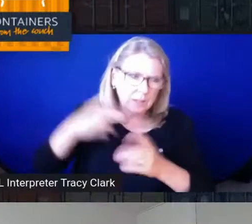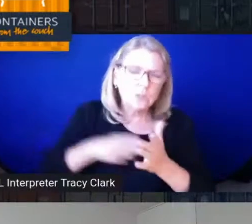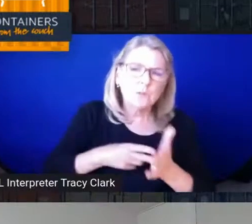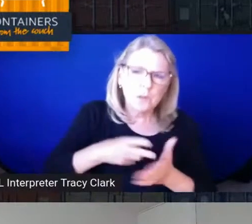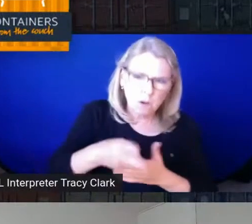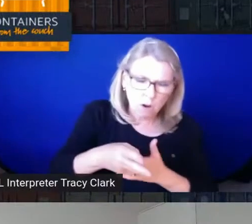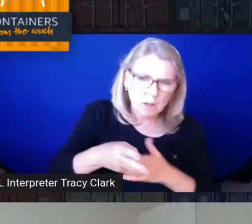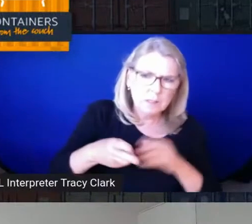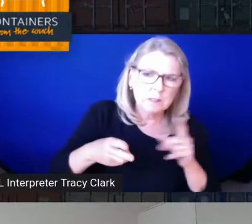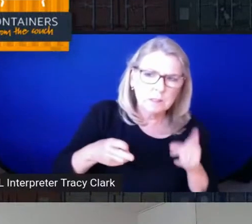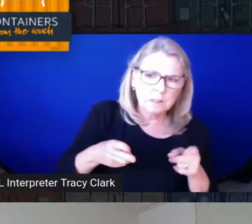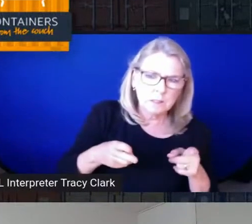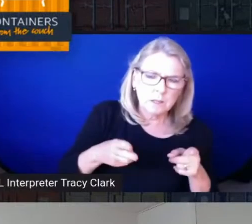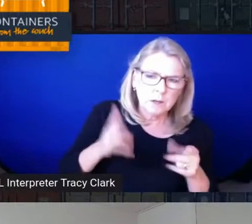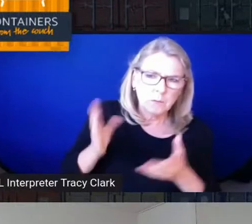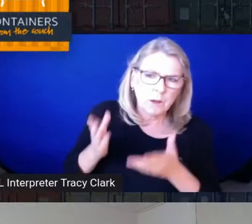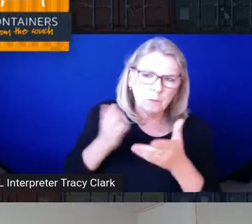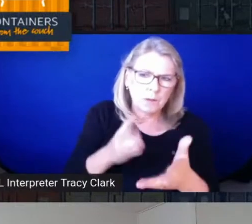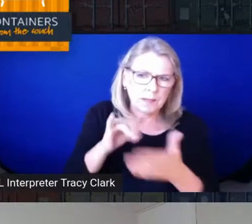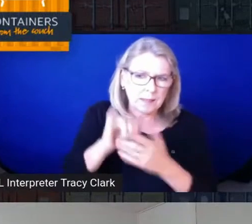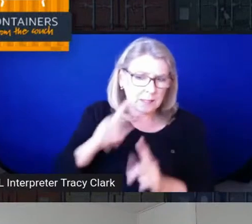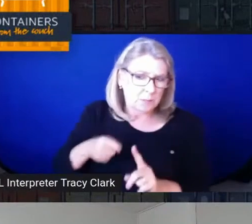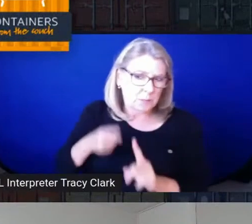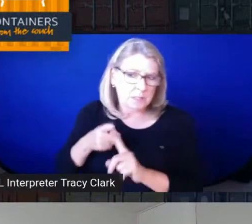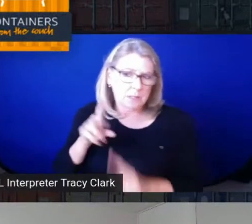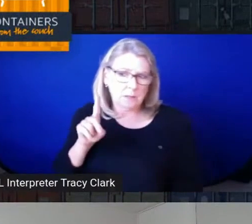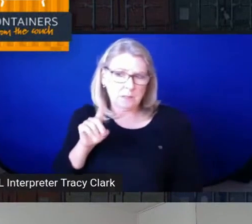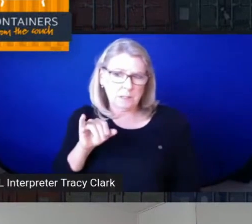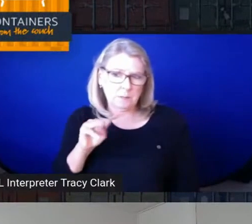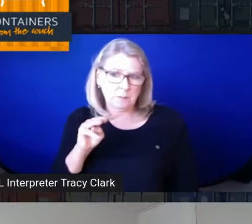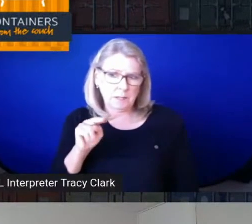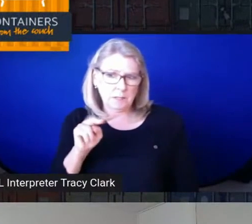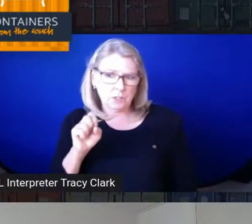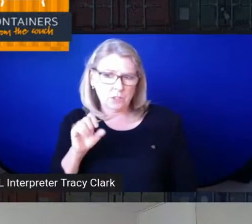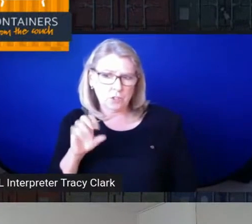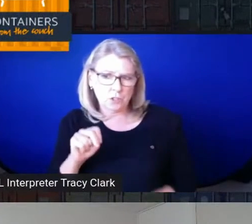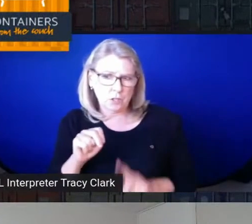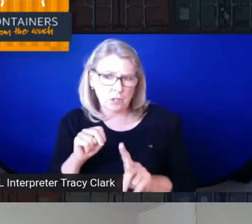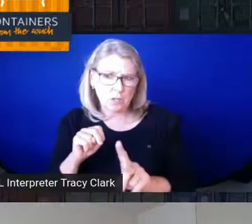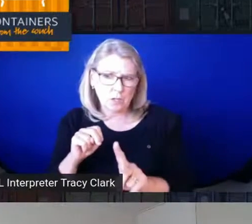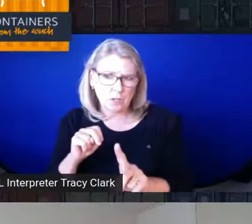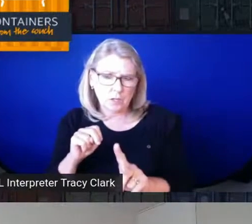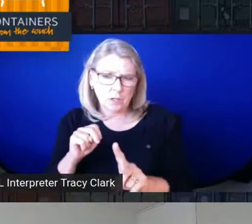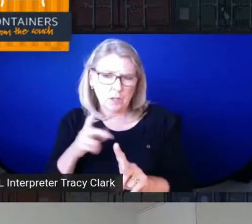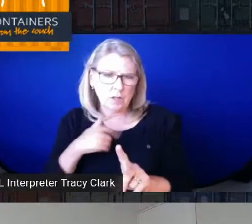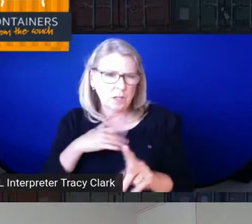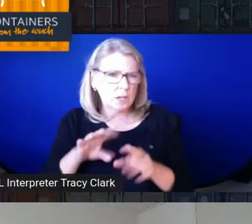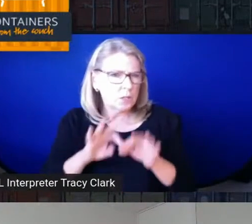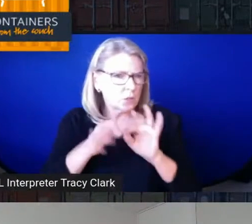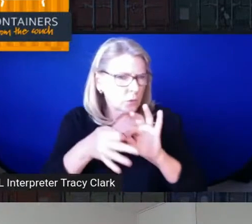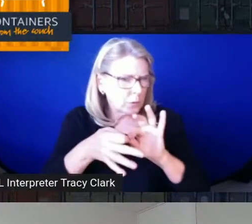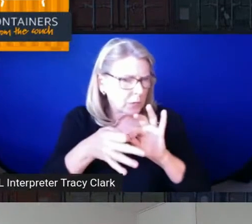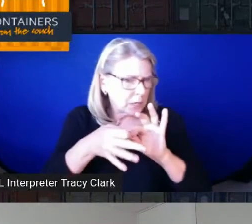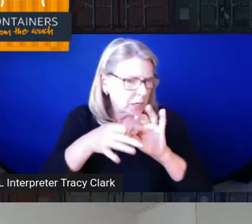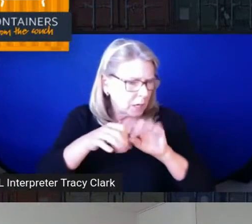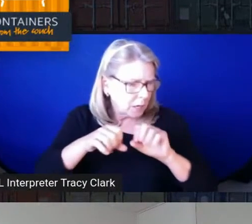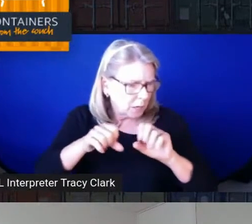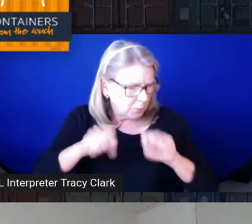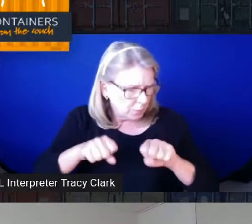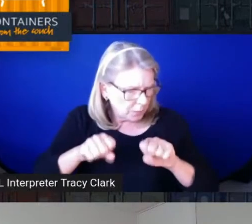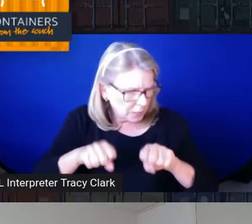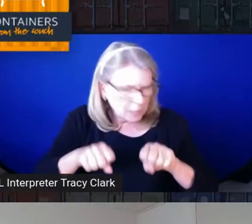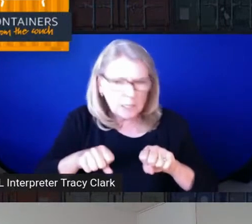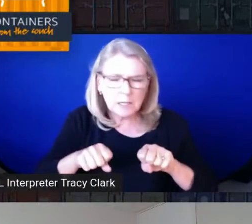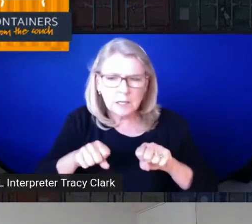this multi-cloud dimension, providing also the interoperability across